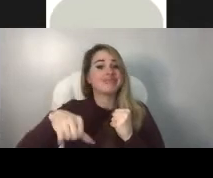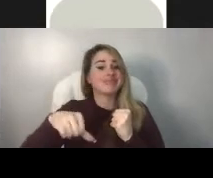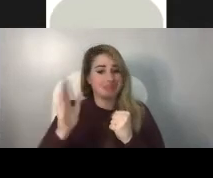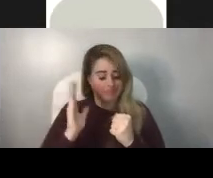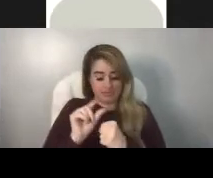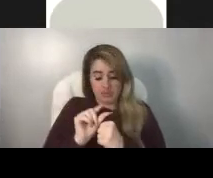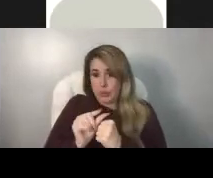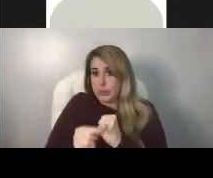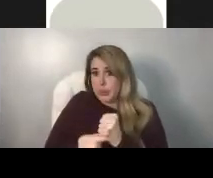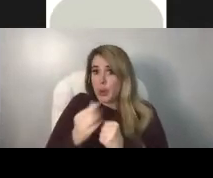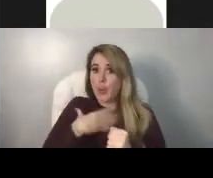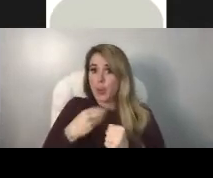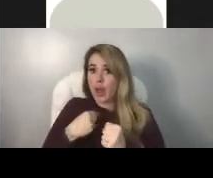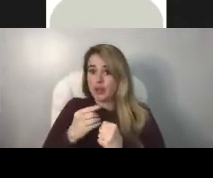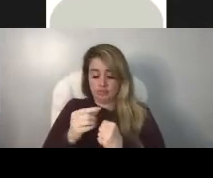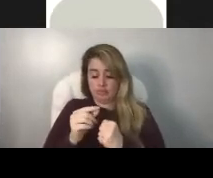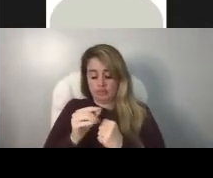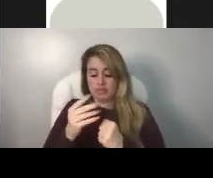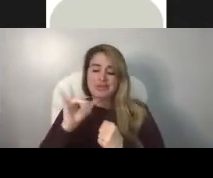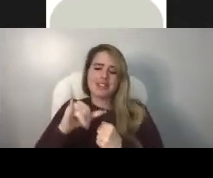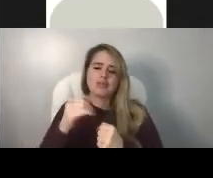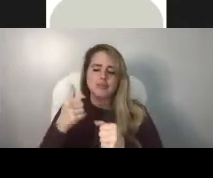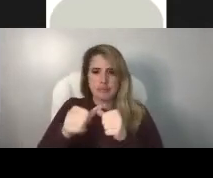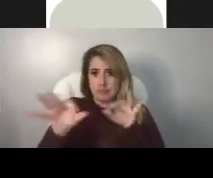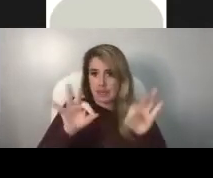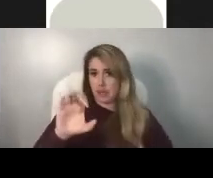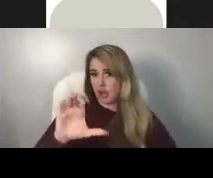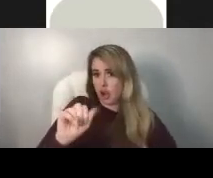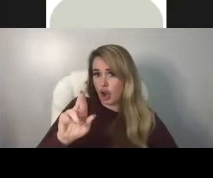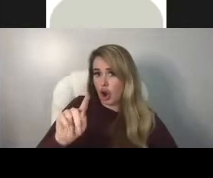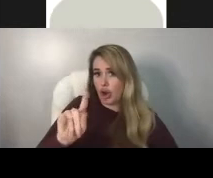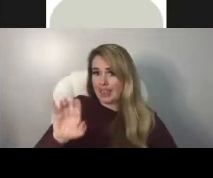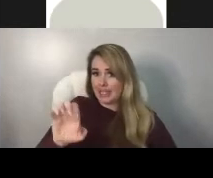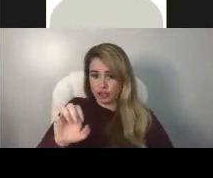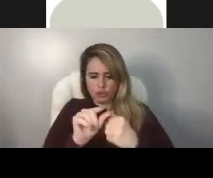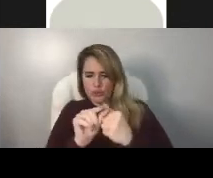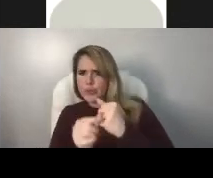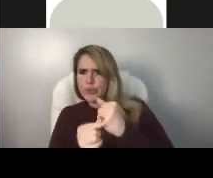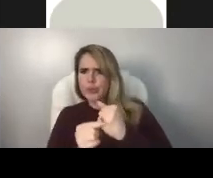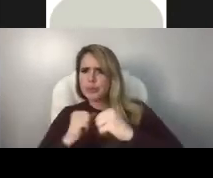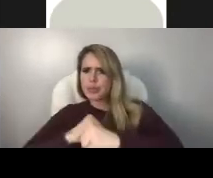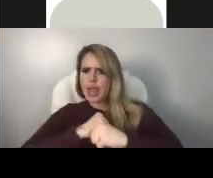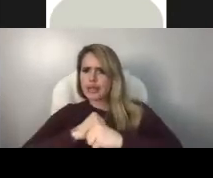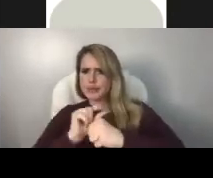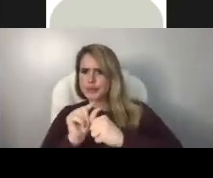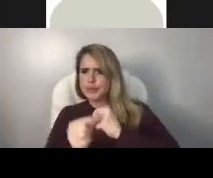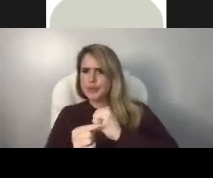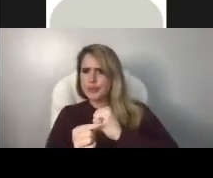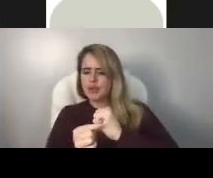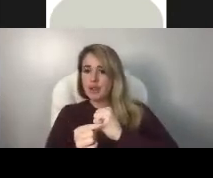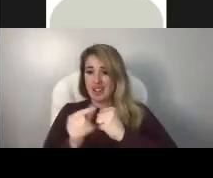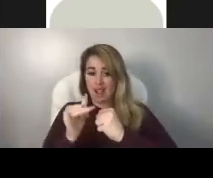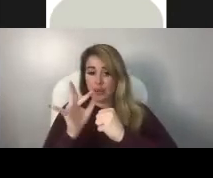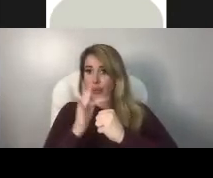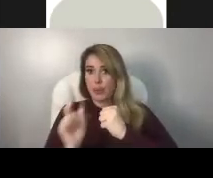is. The white is bone. So you can see the bones shouldn't touch each other. They should have cartilage between them so that you